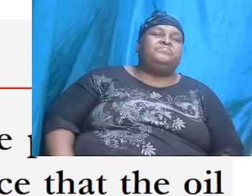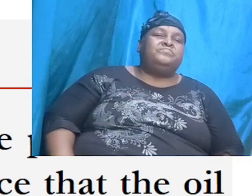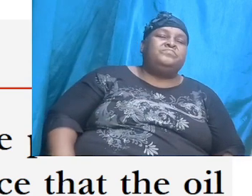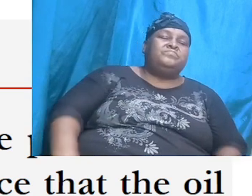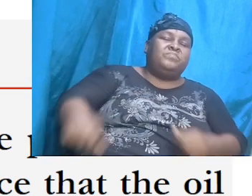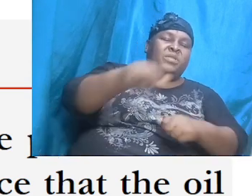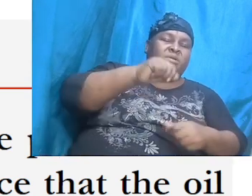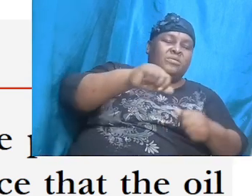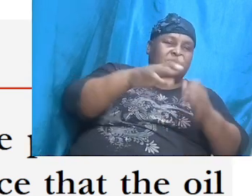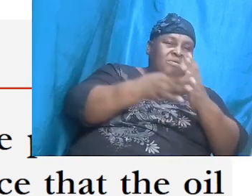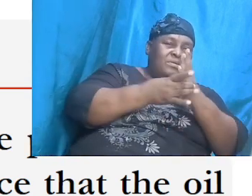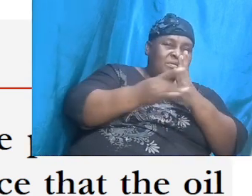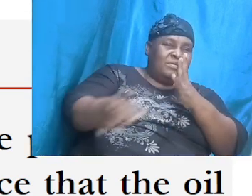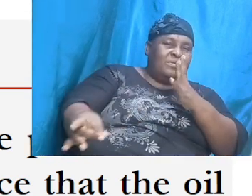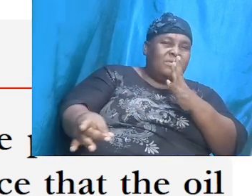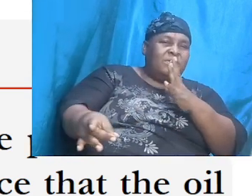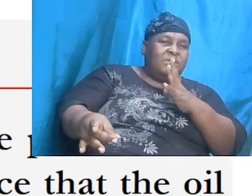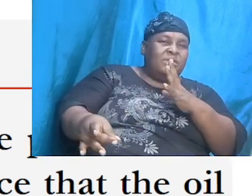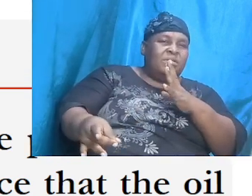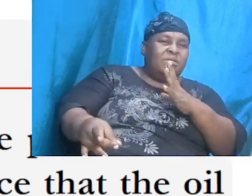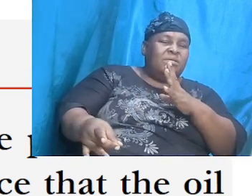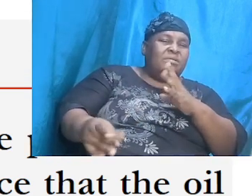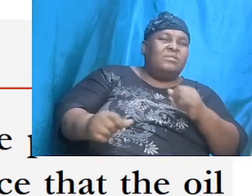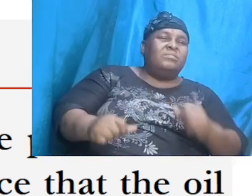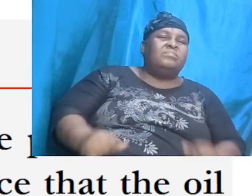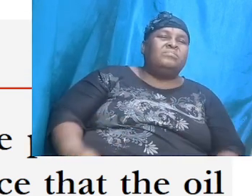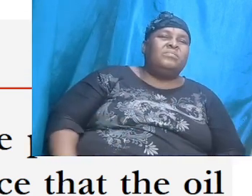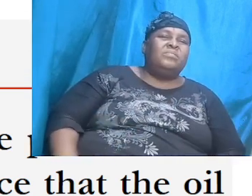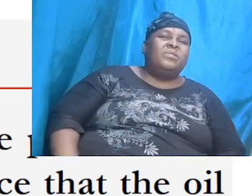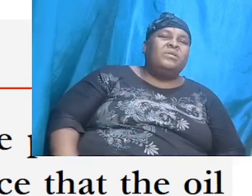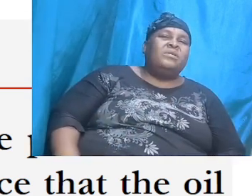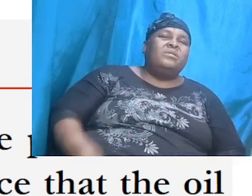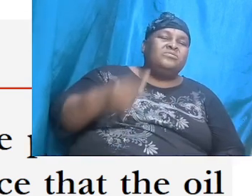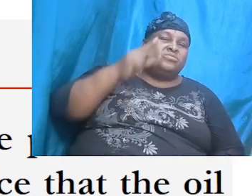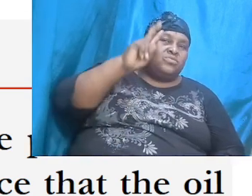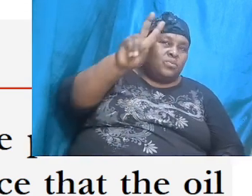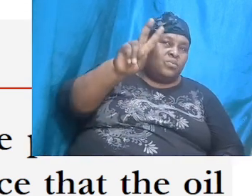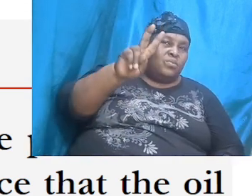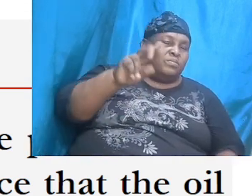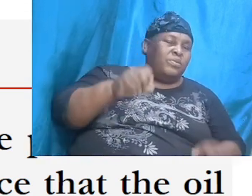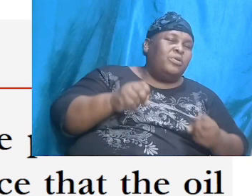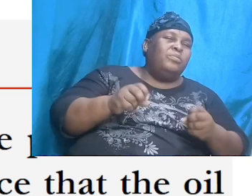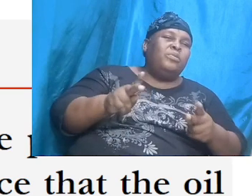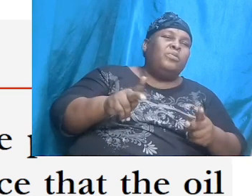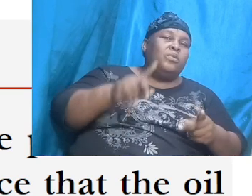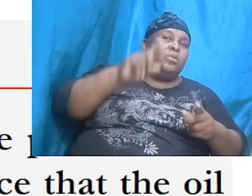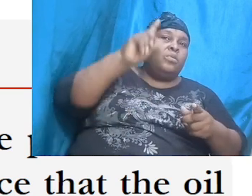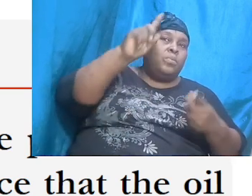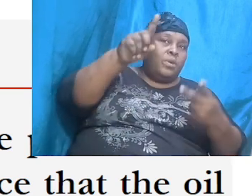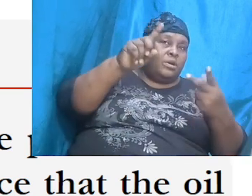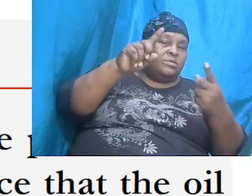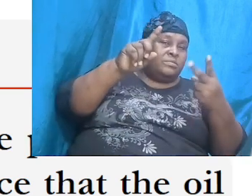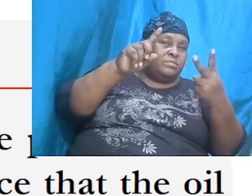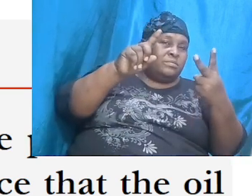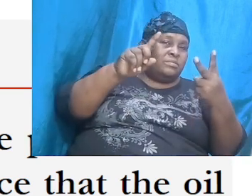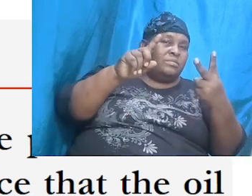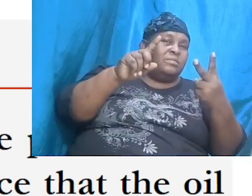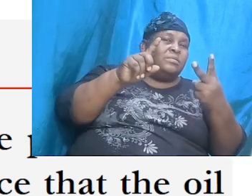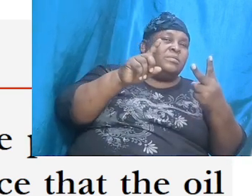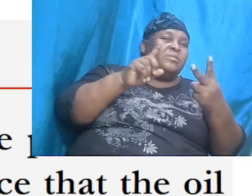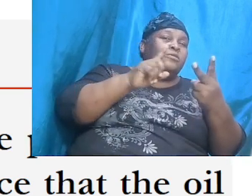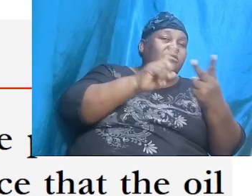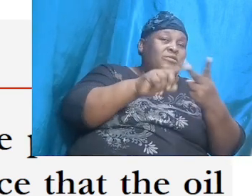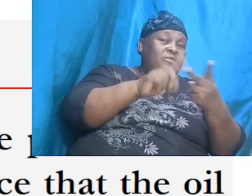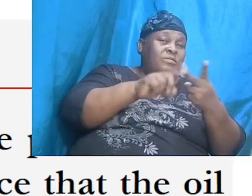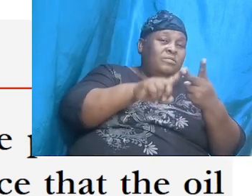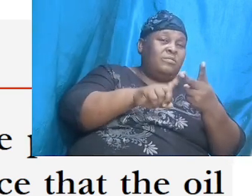of what we read in the case of Leviticus was for two purposes. It was for one. One, it was for the